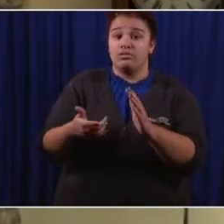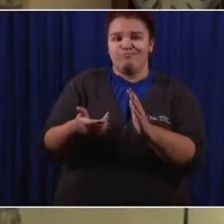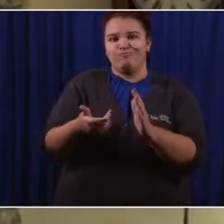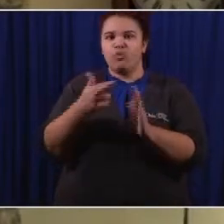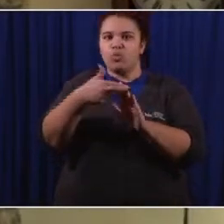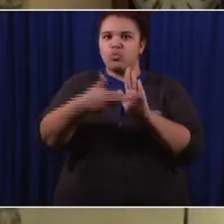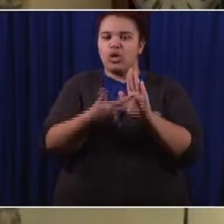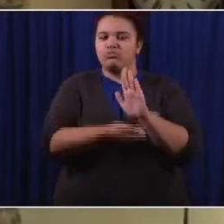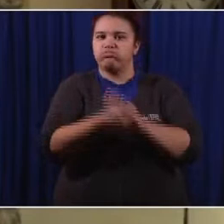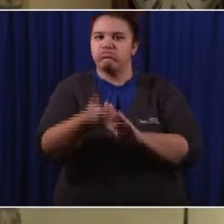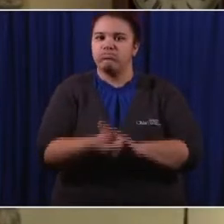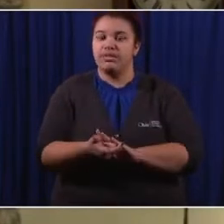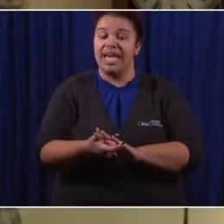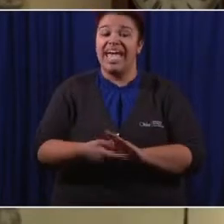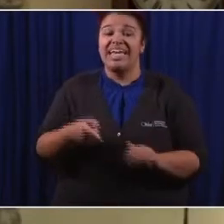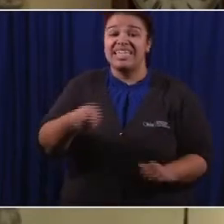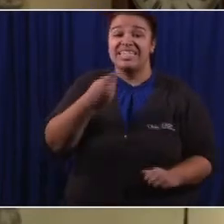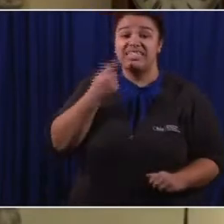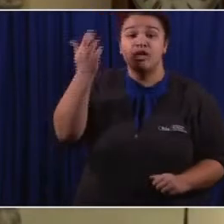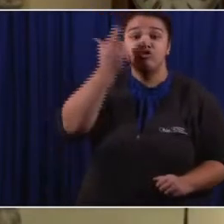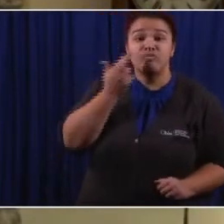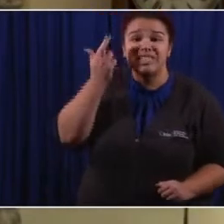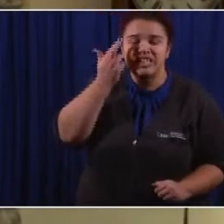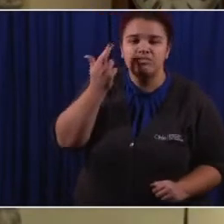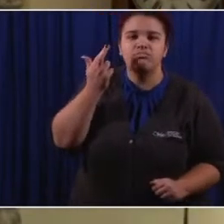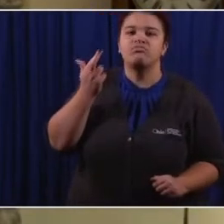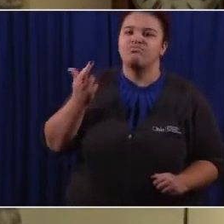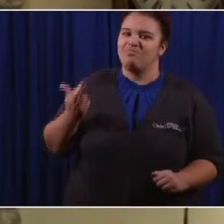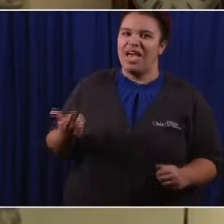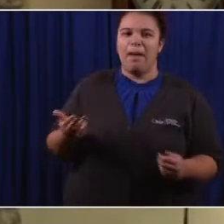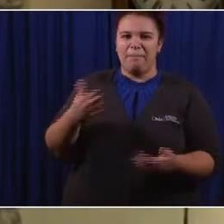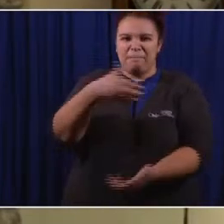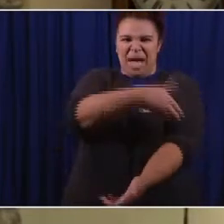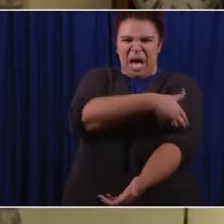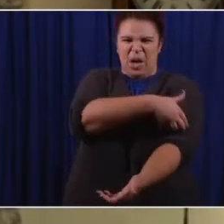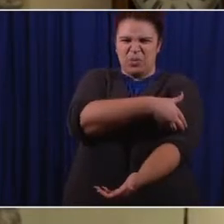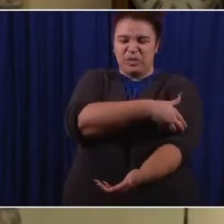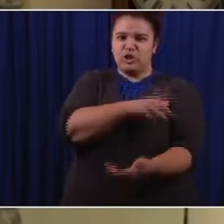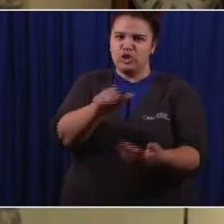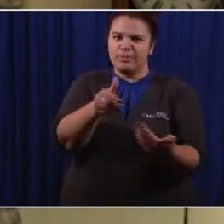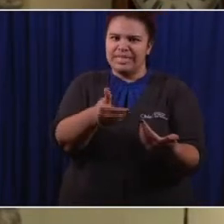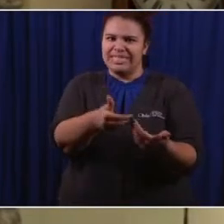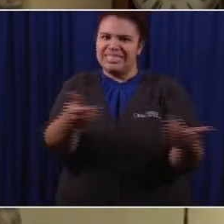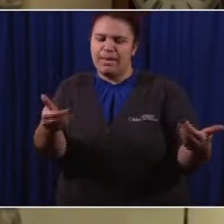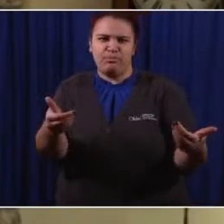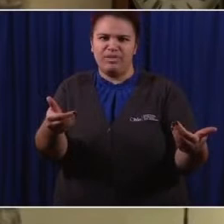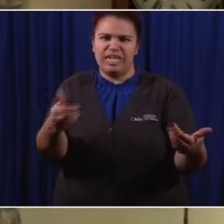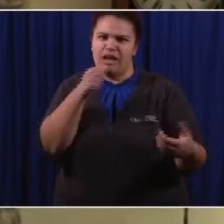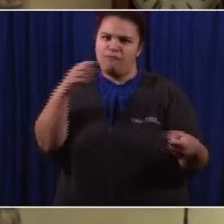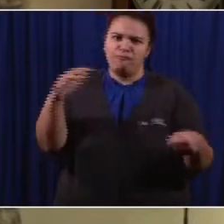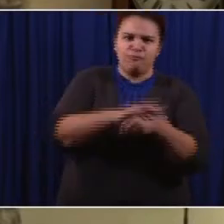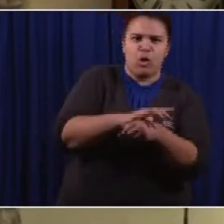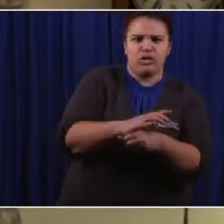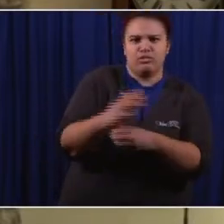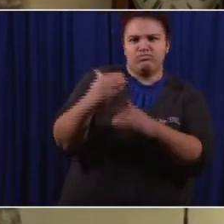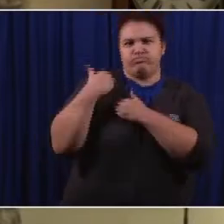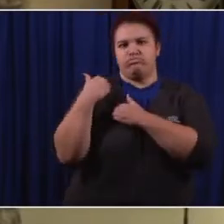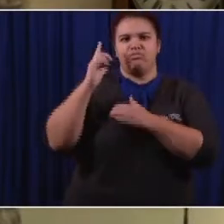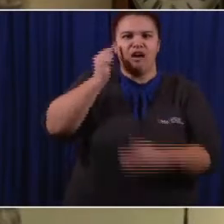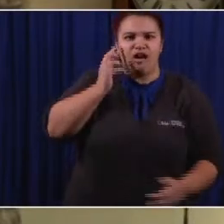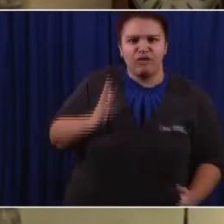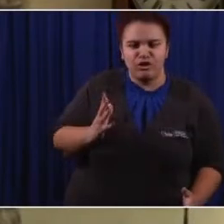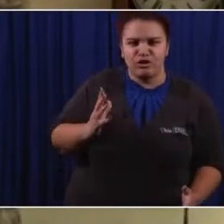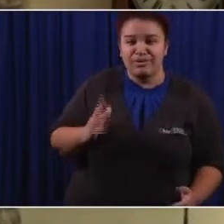and said, quote, government cannot protect us from every single one of life's risks, and later said 99% of us we now know will be safe from